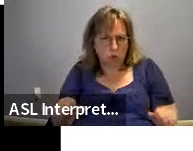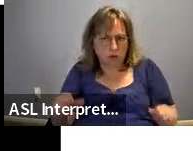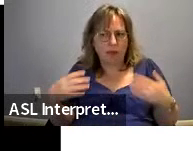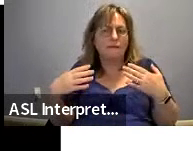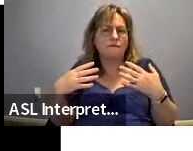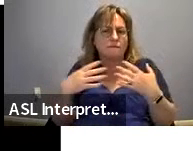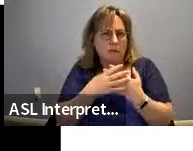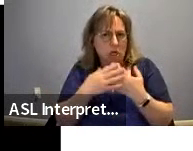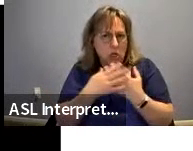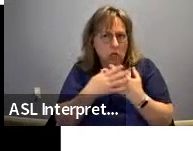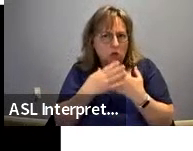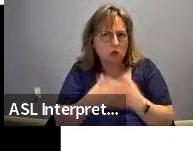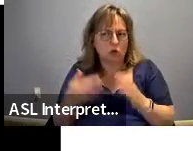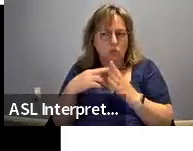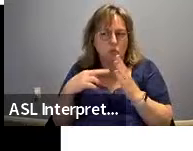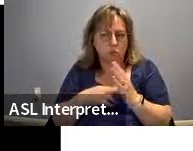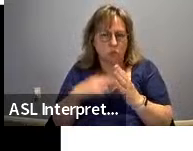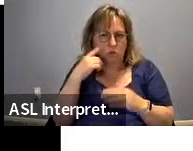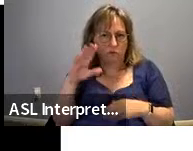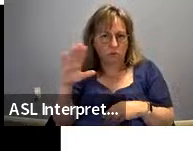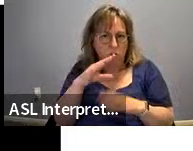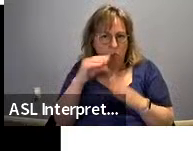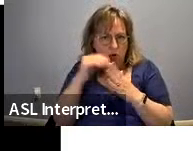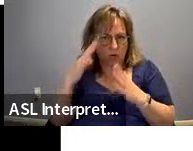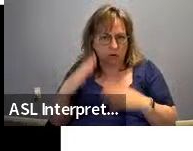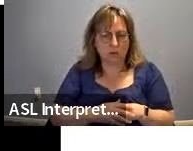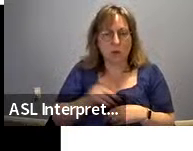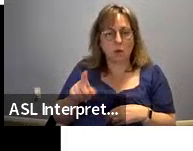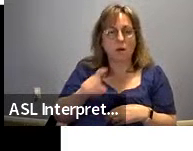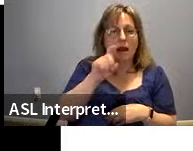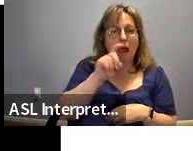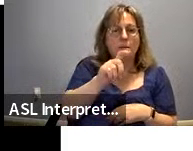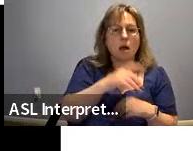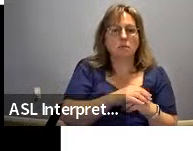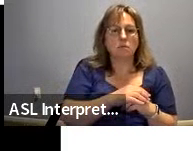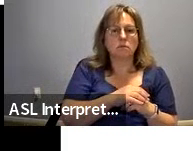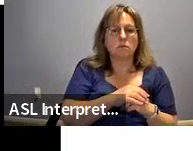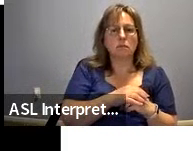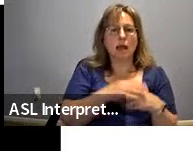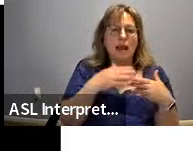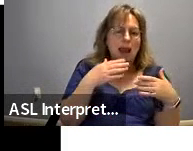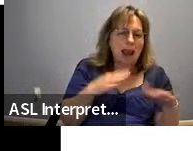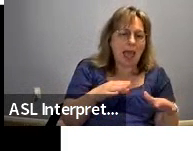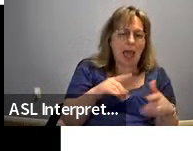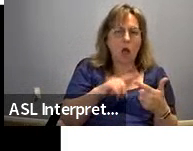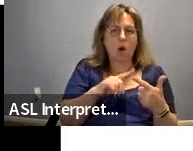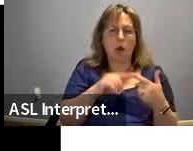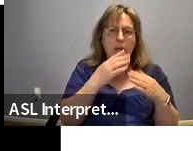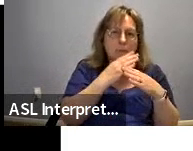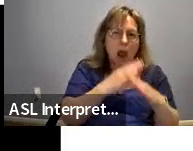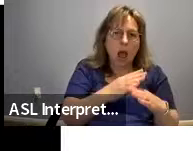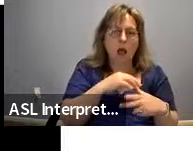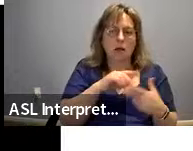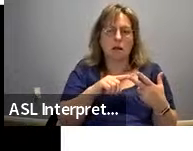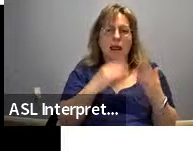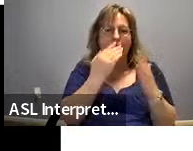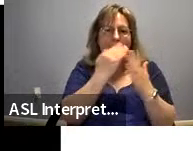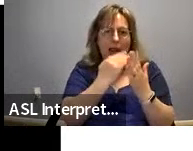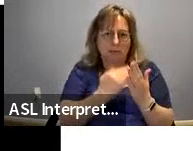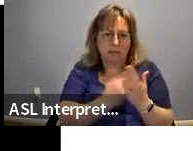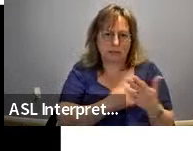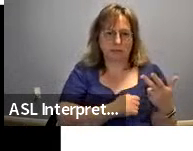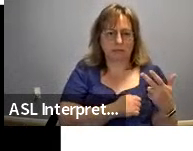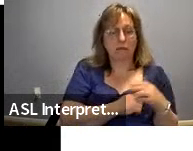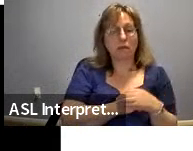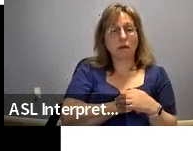students at home. So tap on the student's name and tap Allow Block Lists. When we do that, we'll